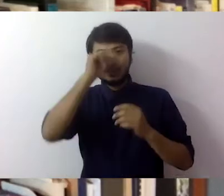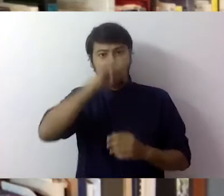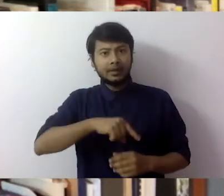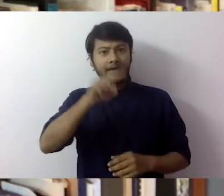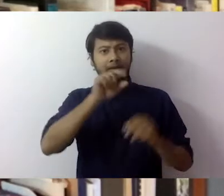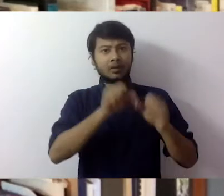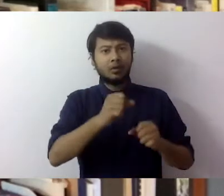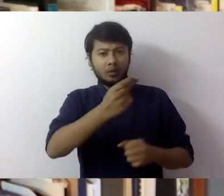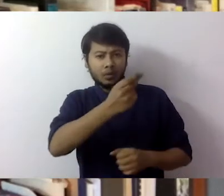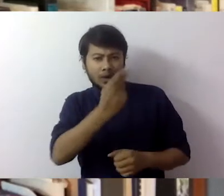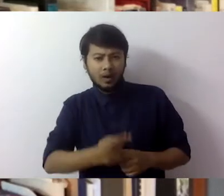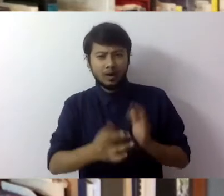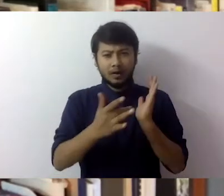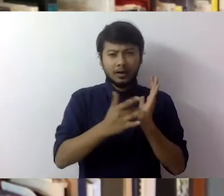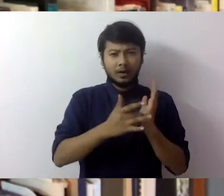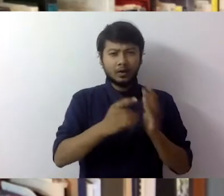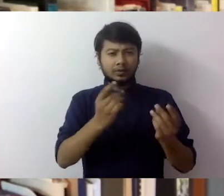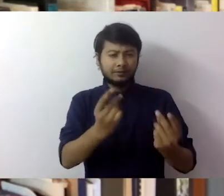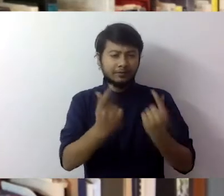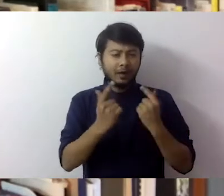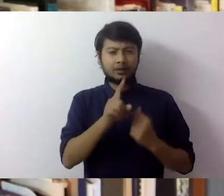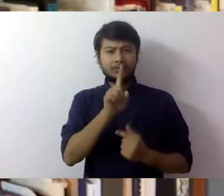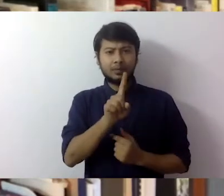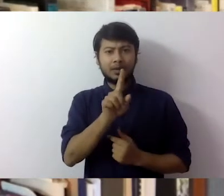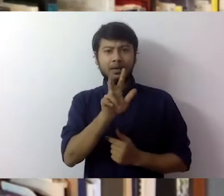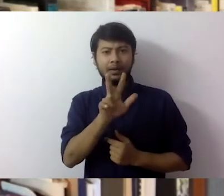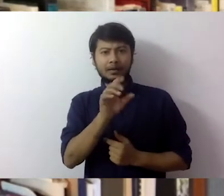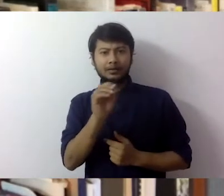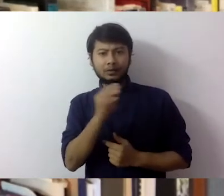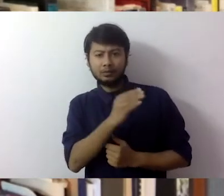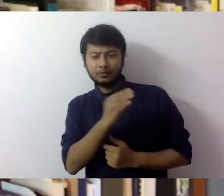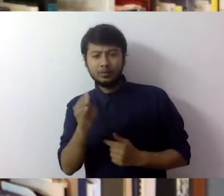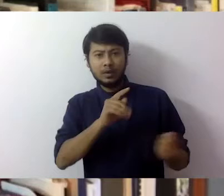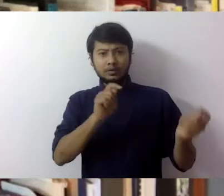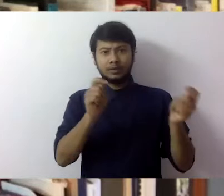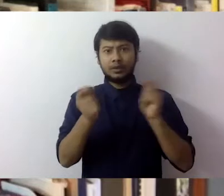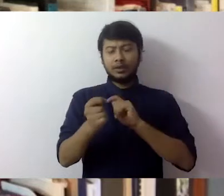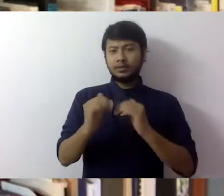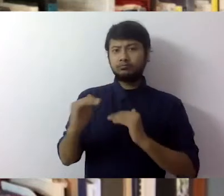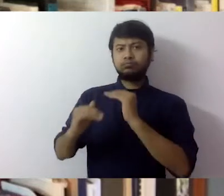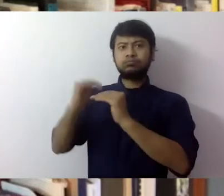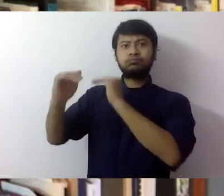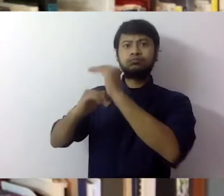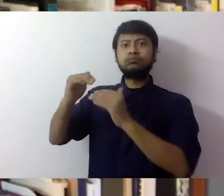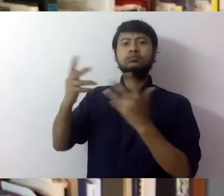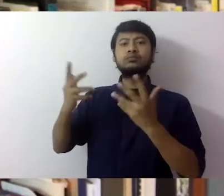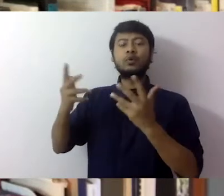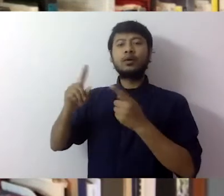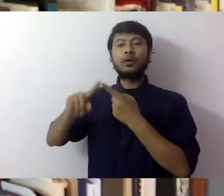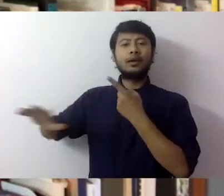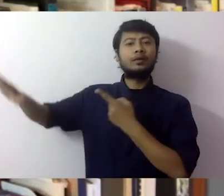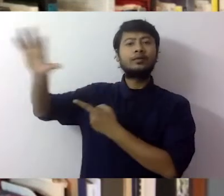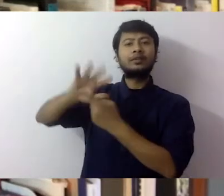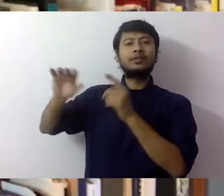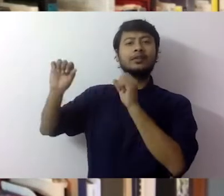and values in India have been changing rapidly in the late 19th century, and one innovation in art was the selective adoption of Western